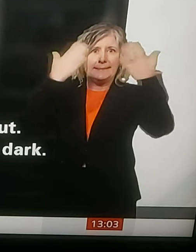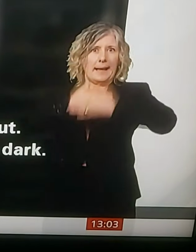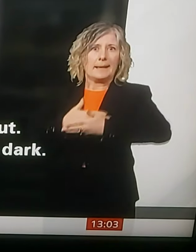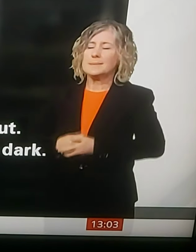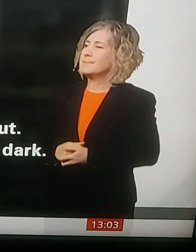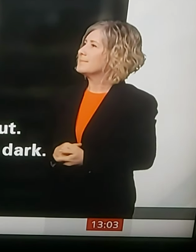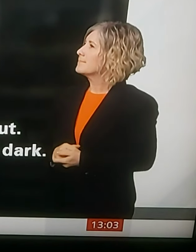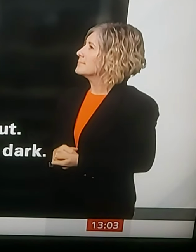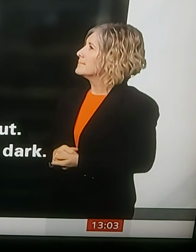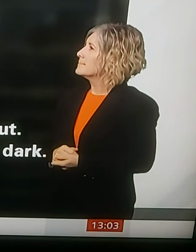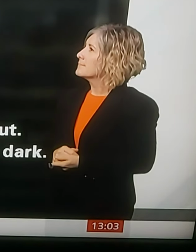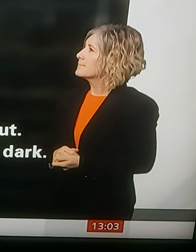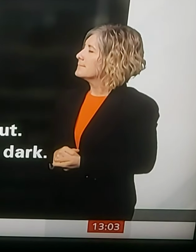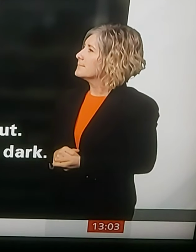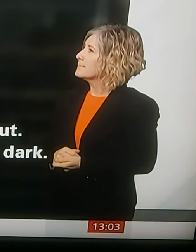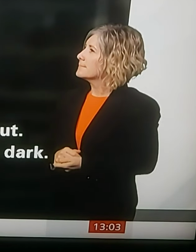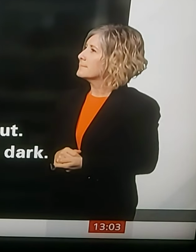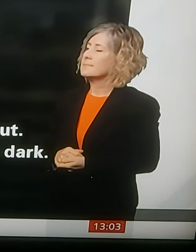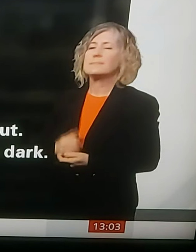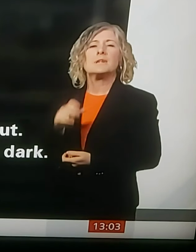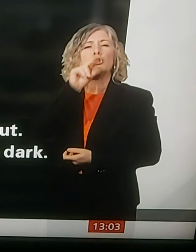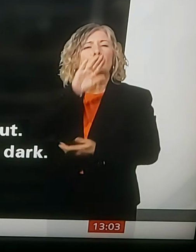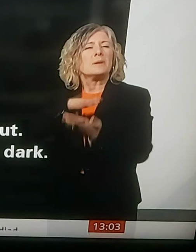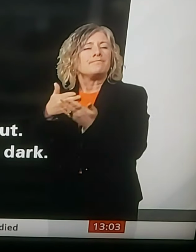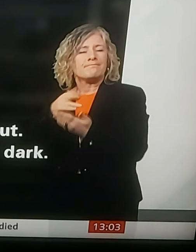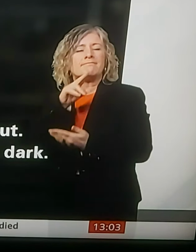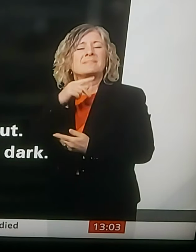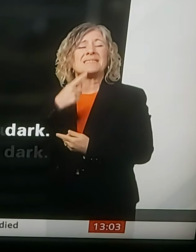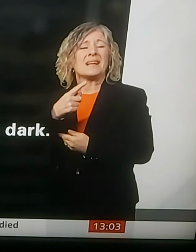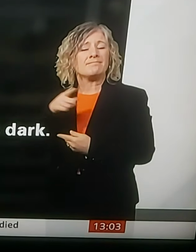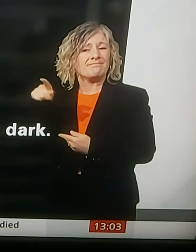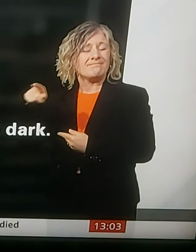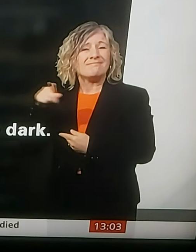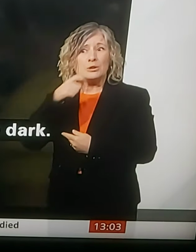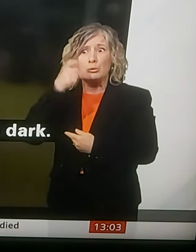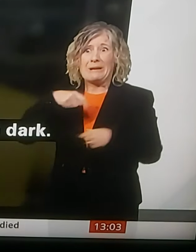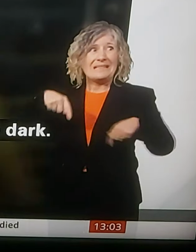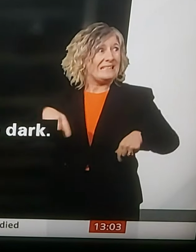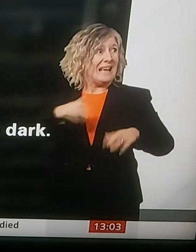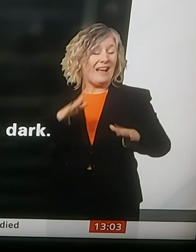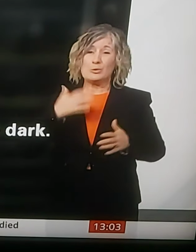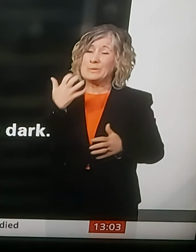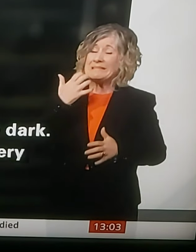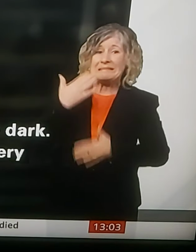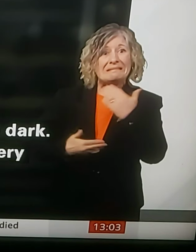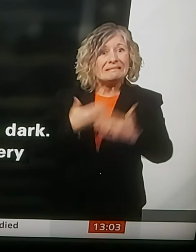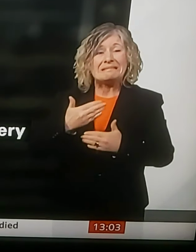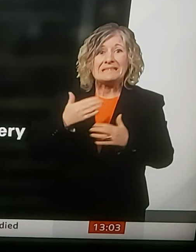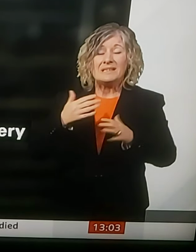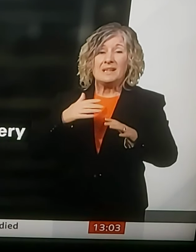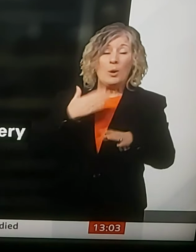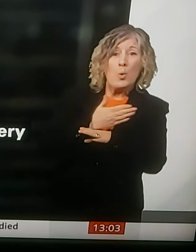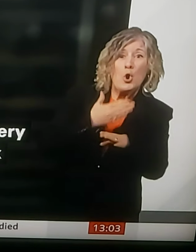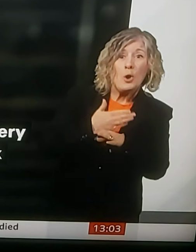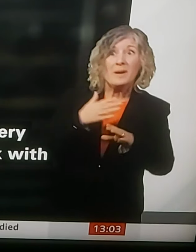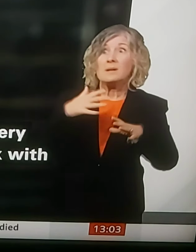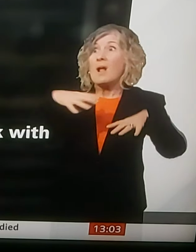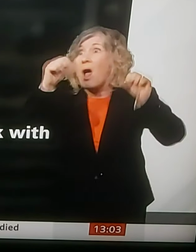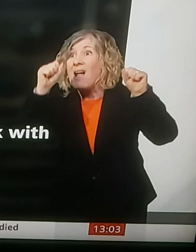The situation in Ukraine is very difficult, says Ludmilla. They work with or without light, but if there's no power, they can't